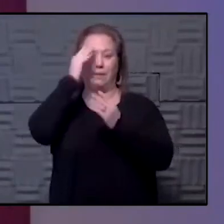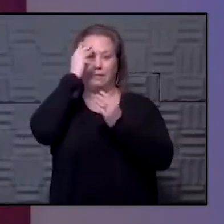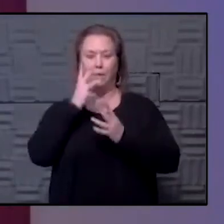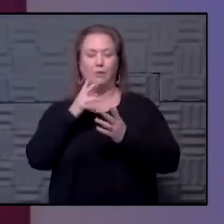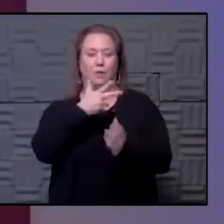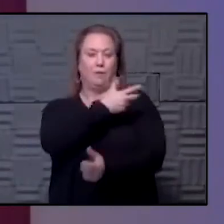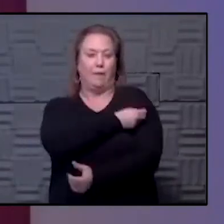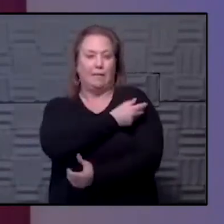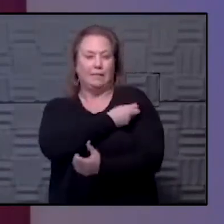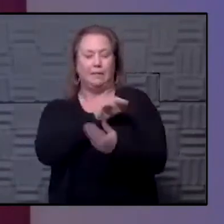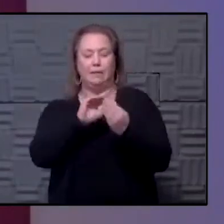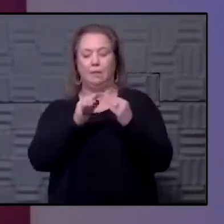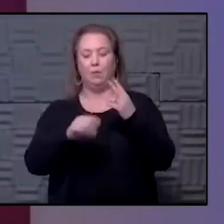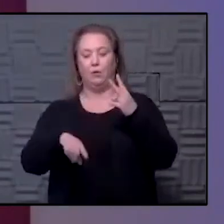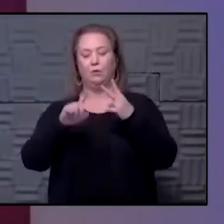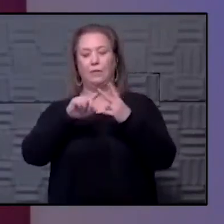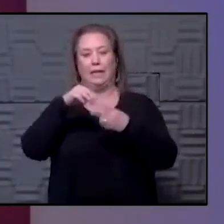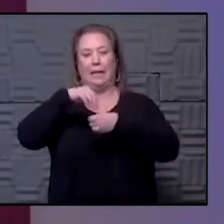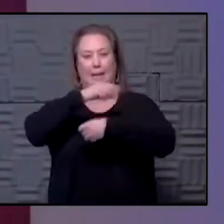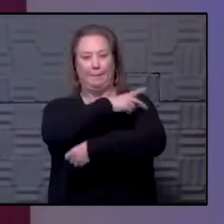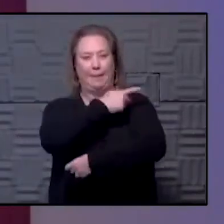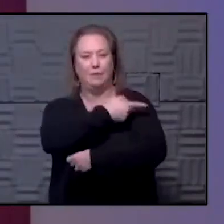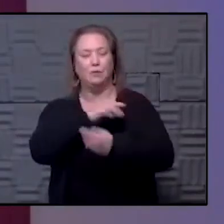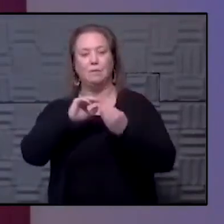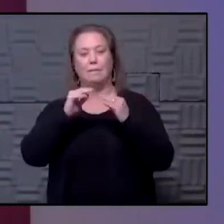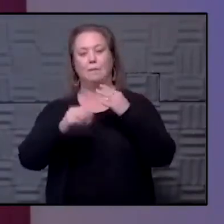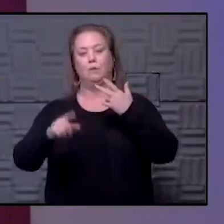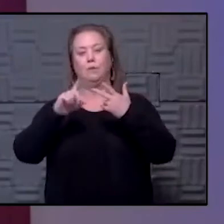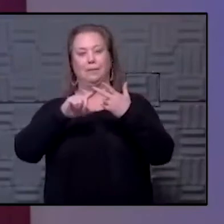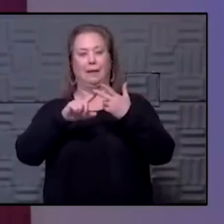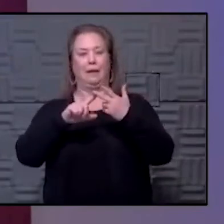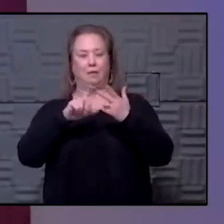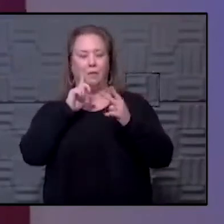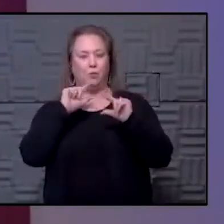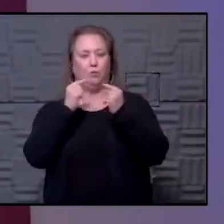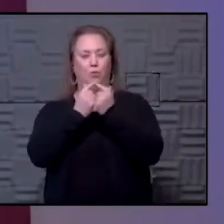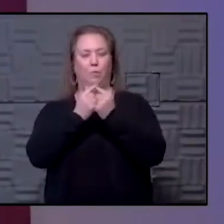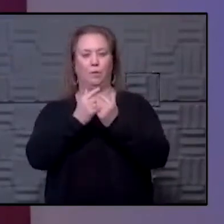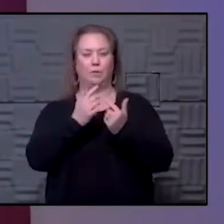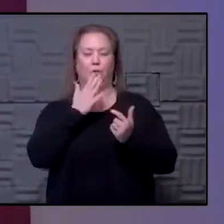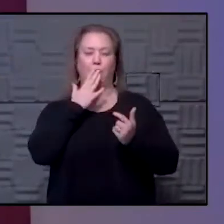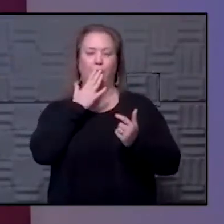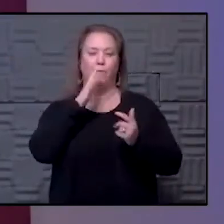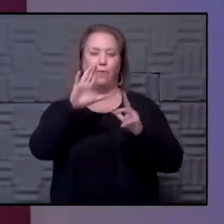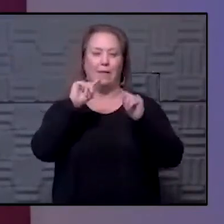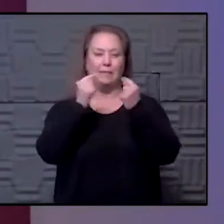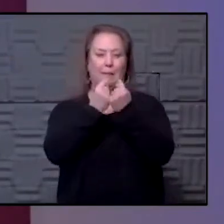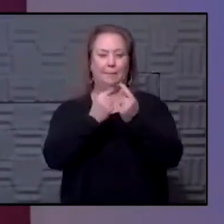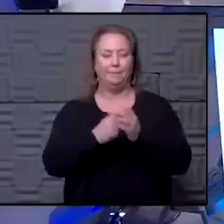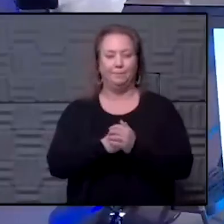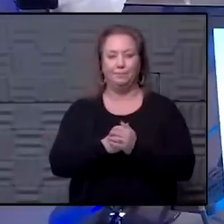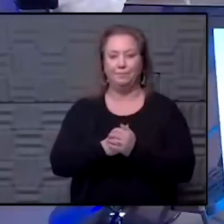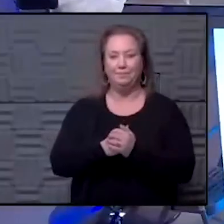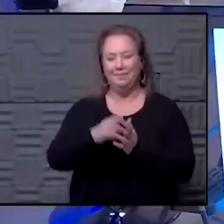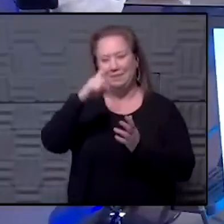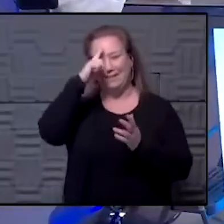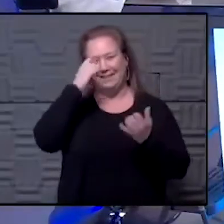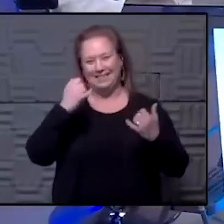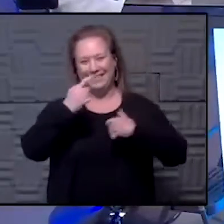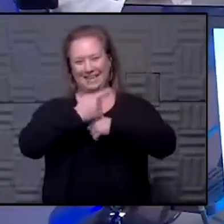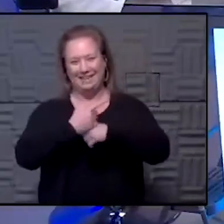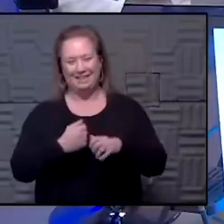what is our inpatient census and what are the demographics associated with those patients. So I think just a shout out to that team. Yeah. That is my thought